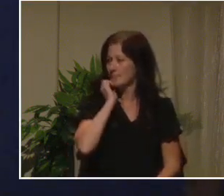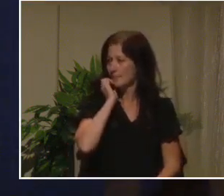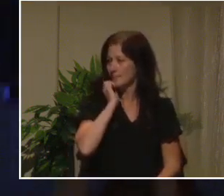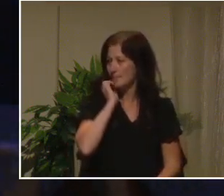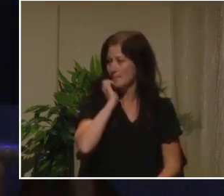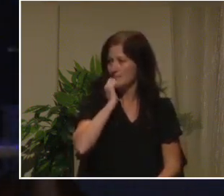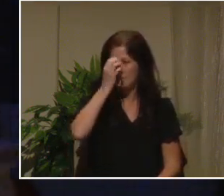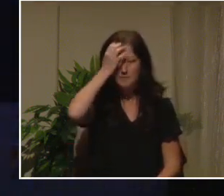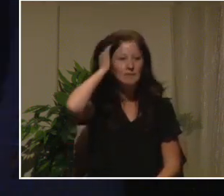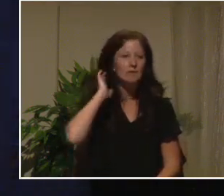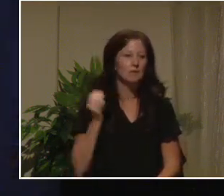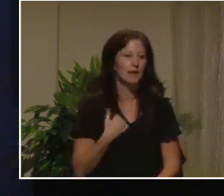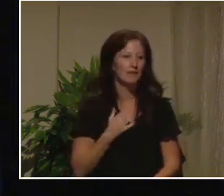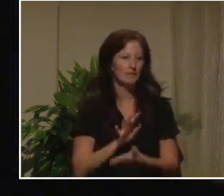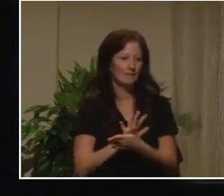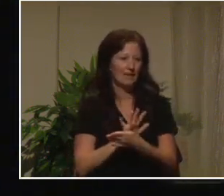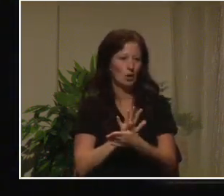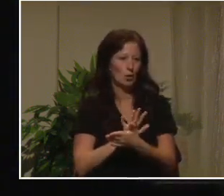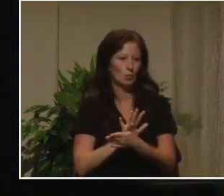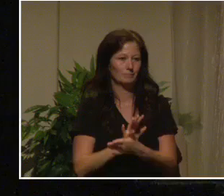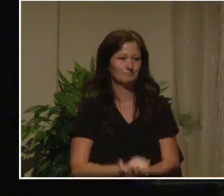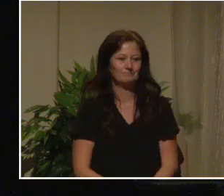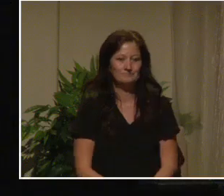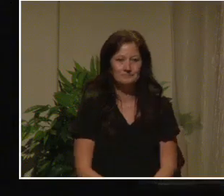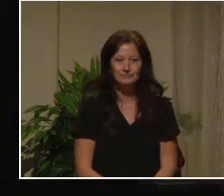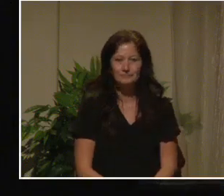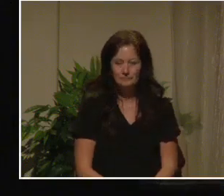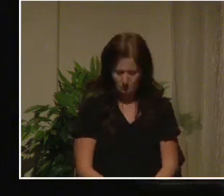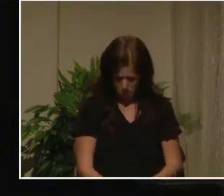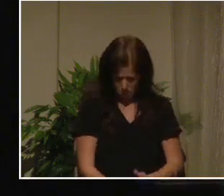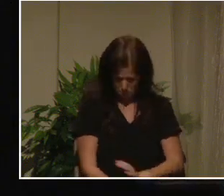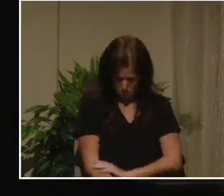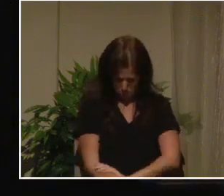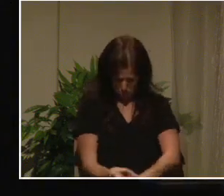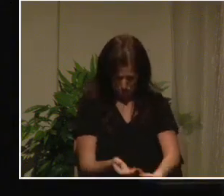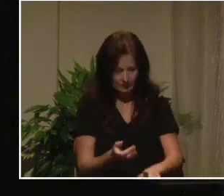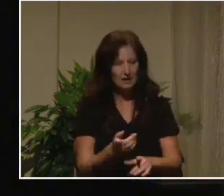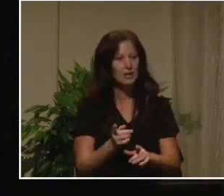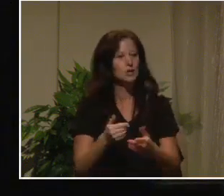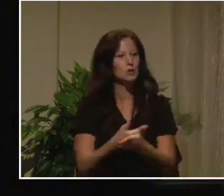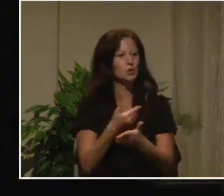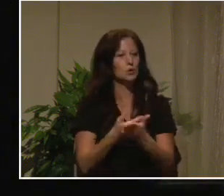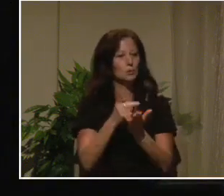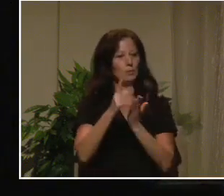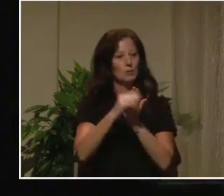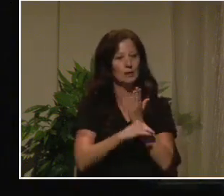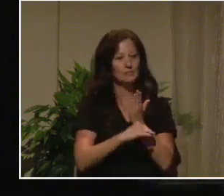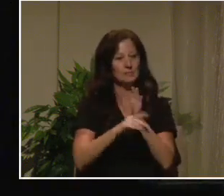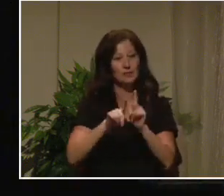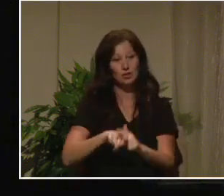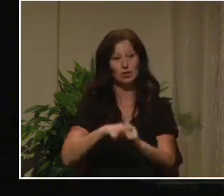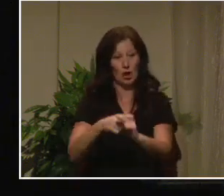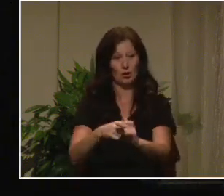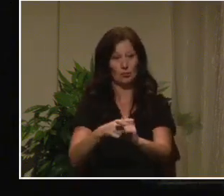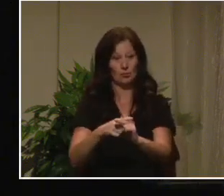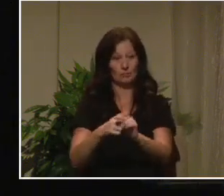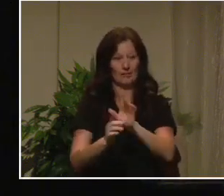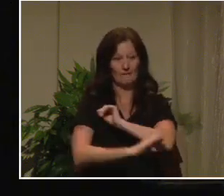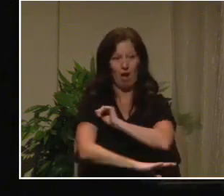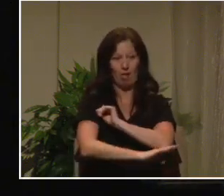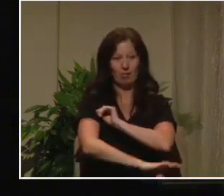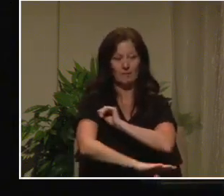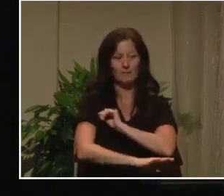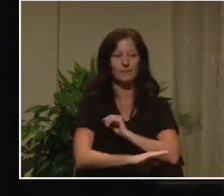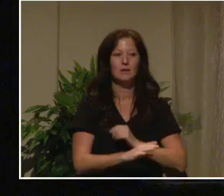We have a video that we're going to watch, Divorce Care. We have many programs starting up, and one of them is Divorce Care,